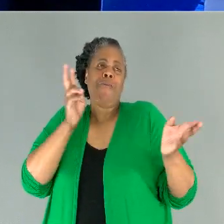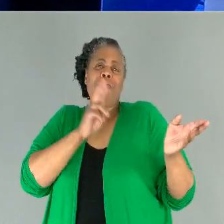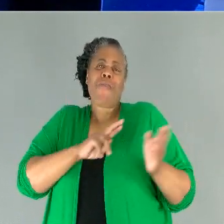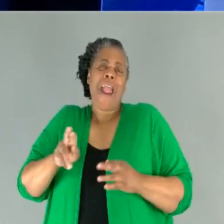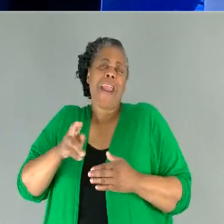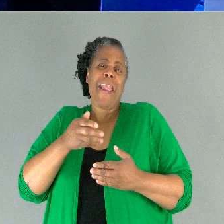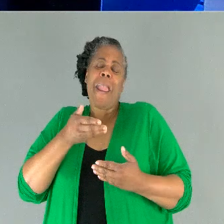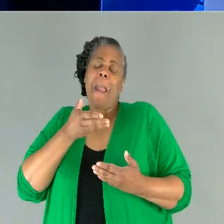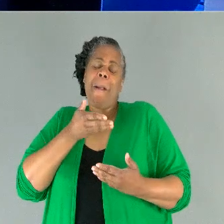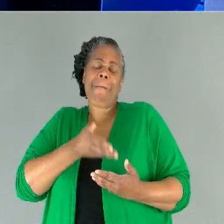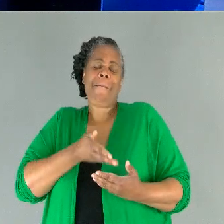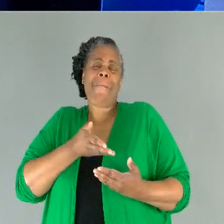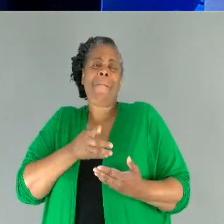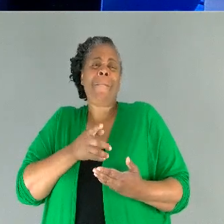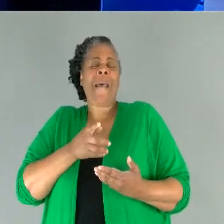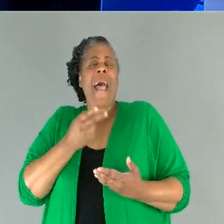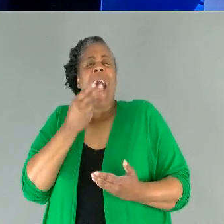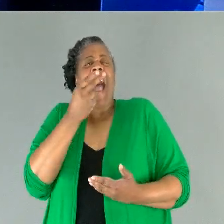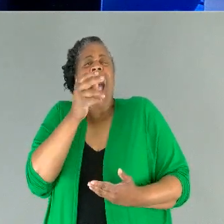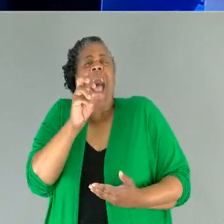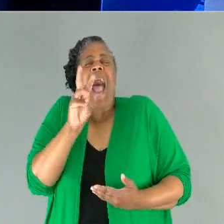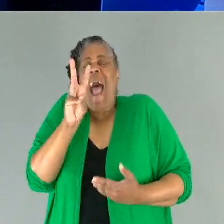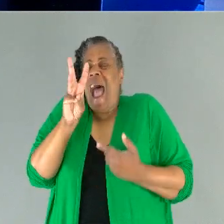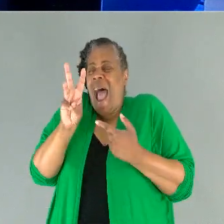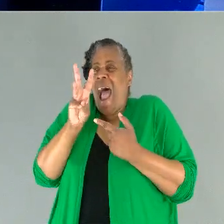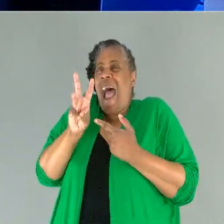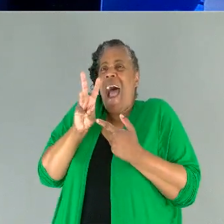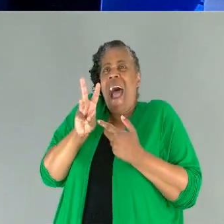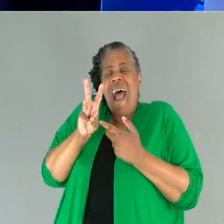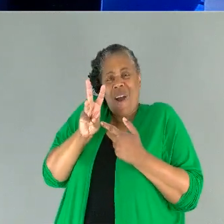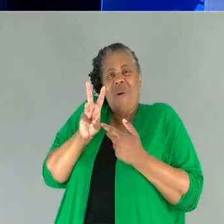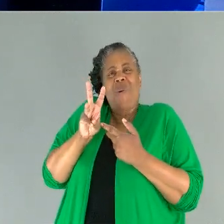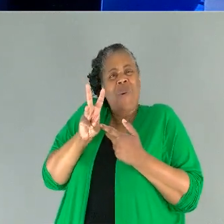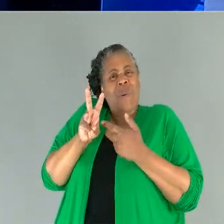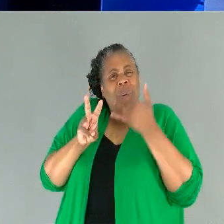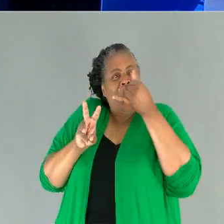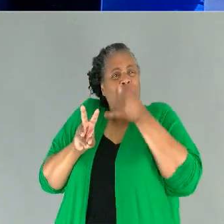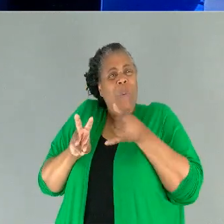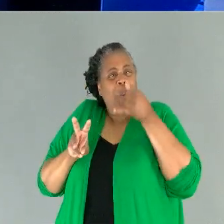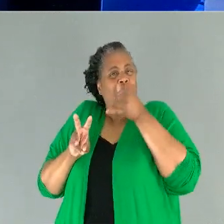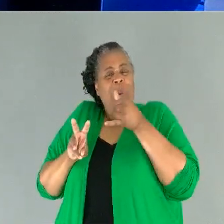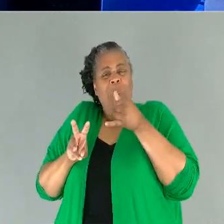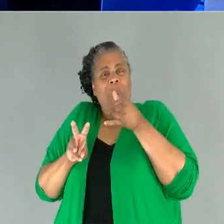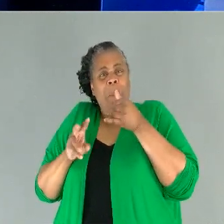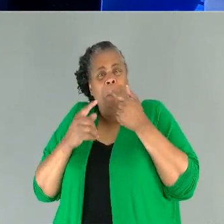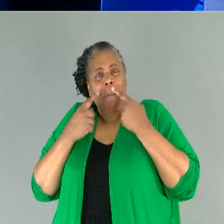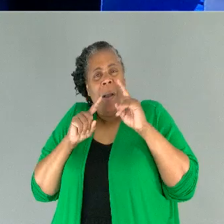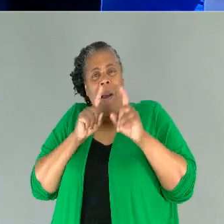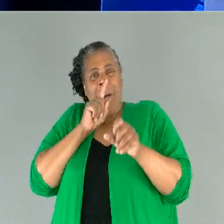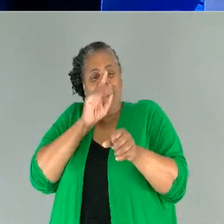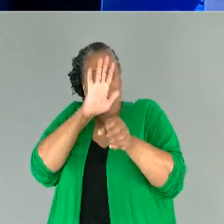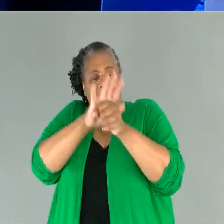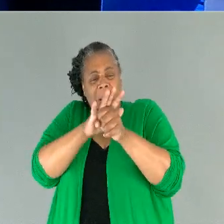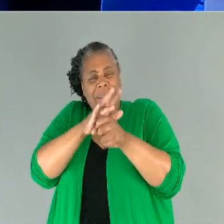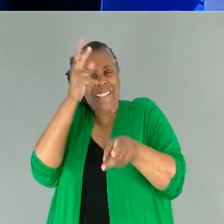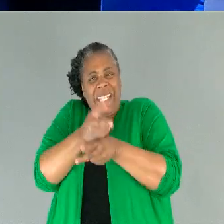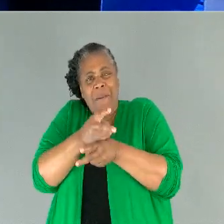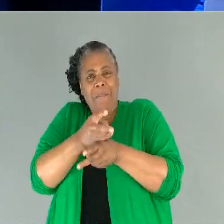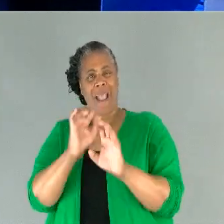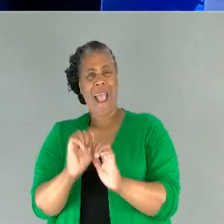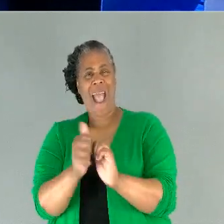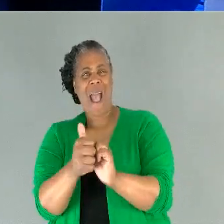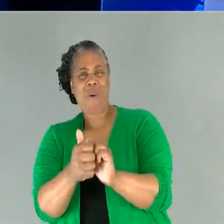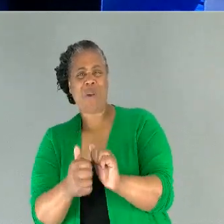preparing him. How in the world did she fulfill that vow?